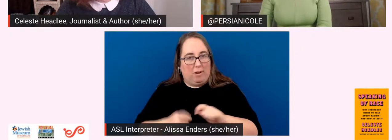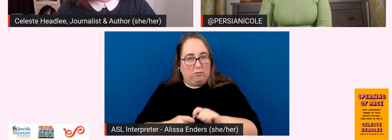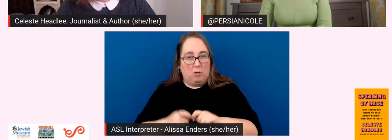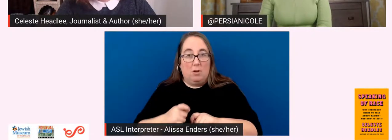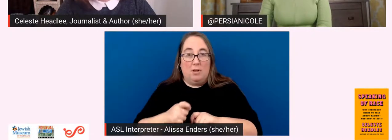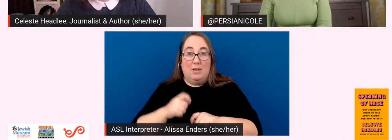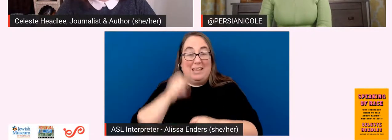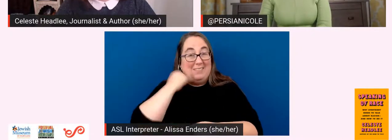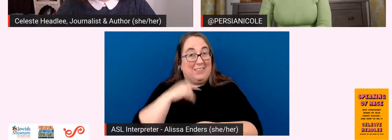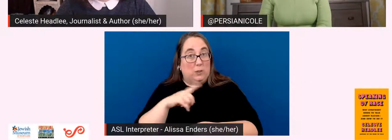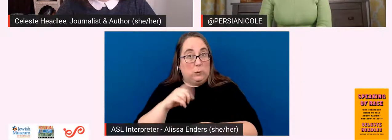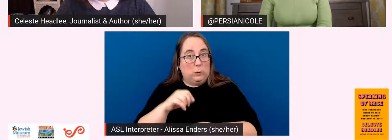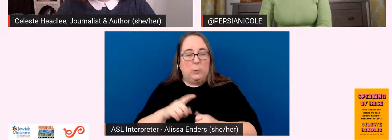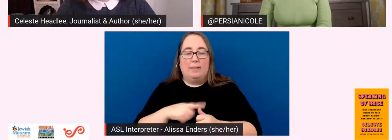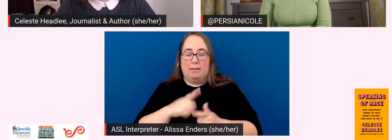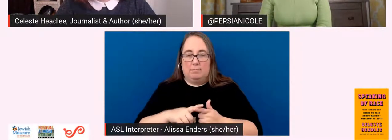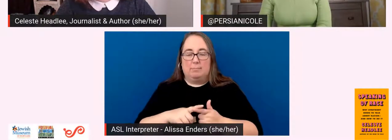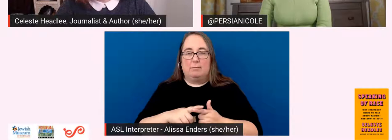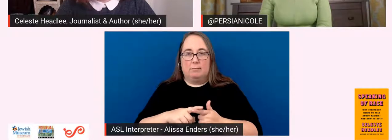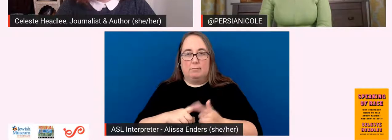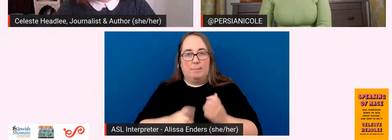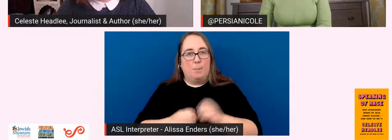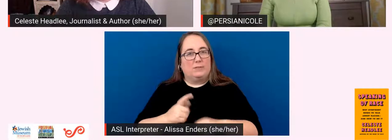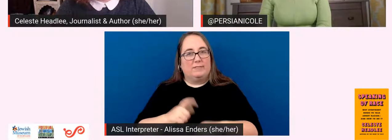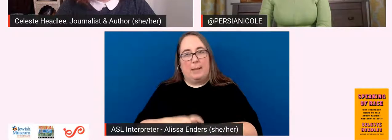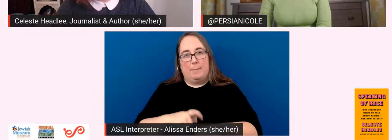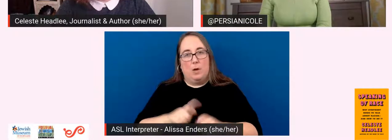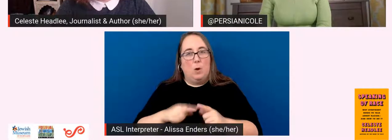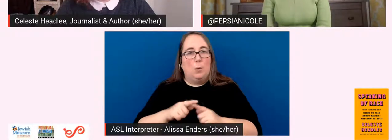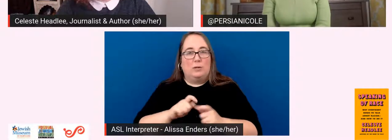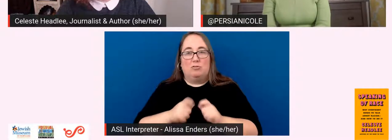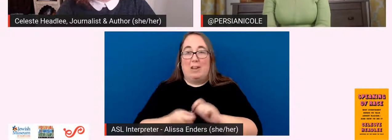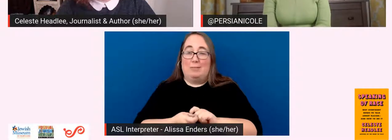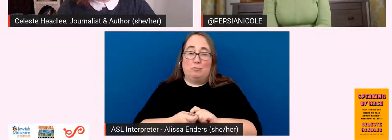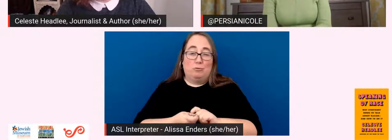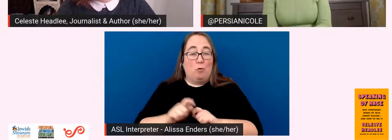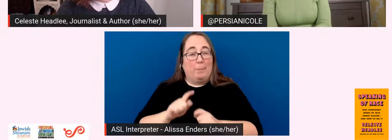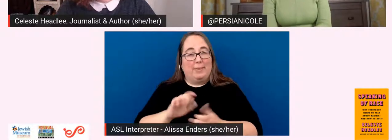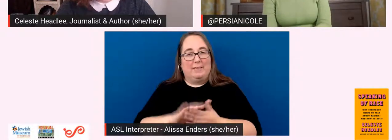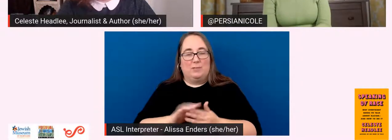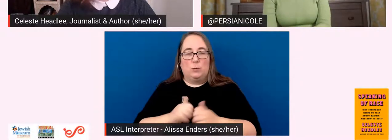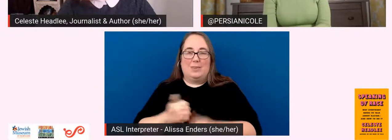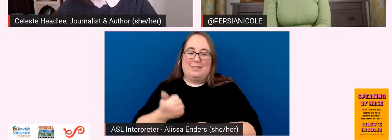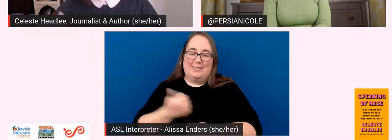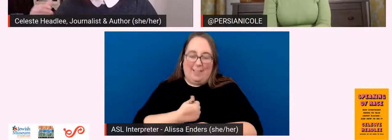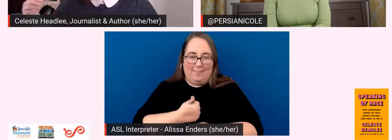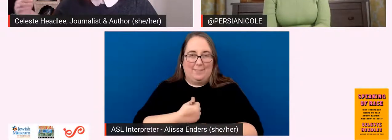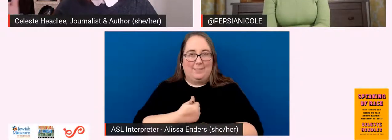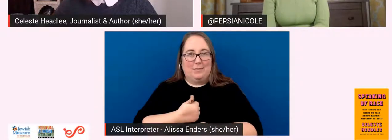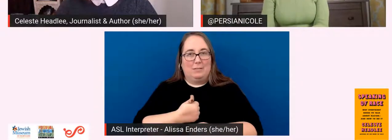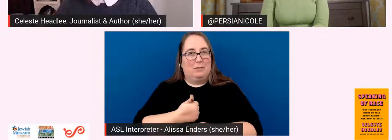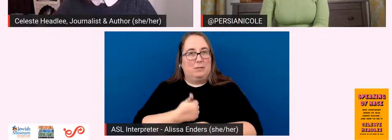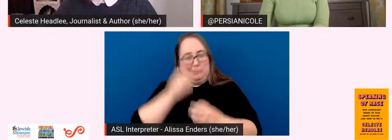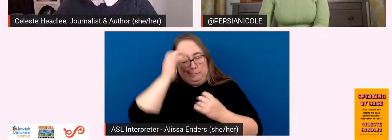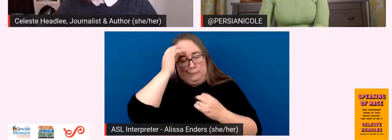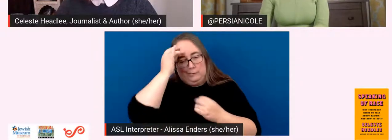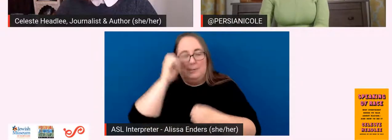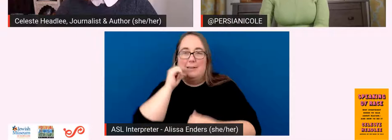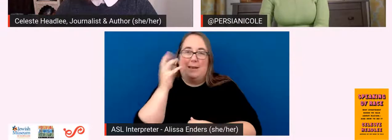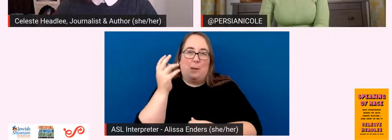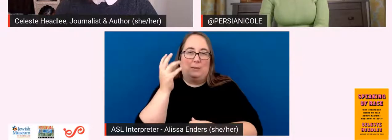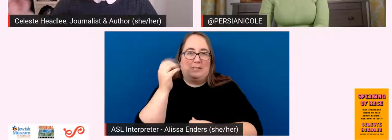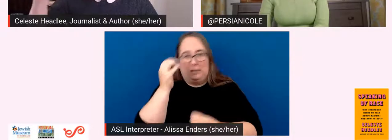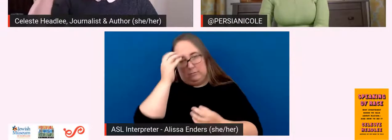ever do. And they are most of the time when we change our deeply held beliefs, it's through self-persuasion, not external